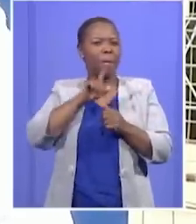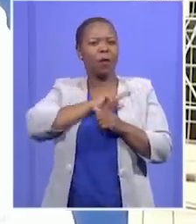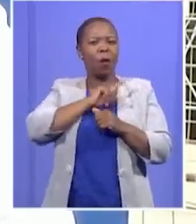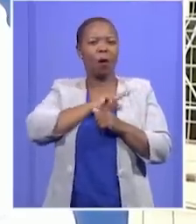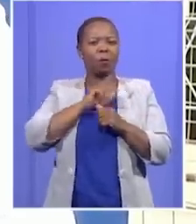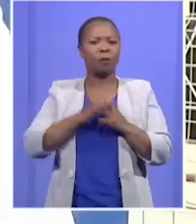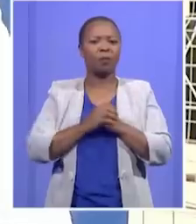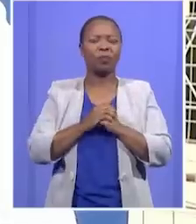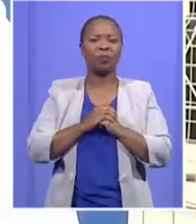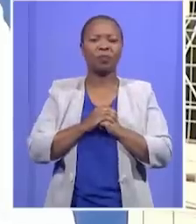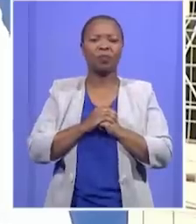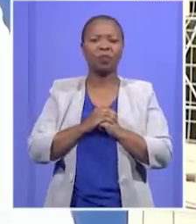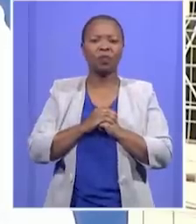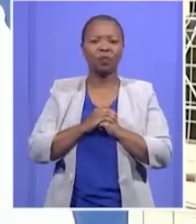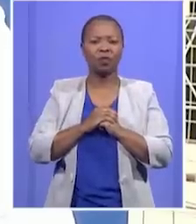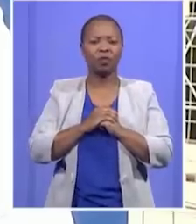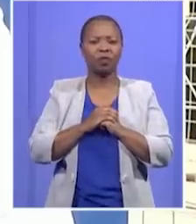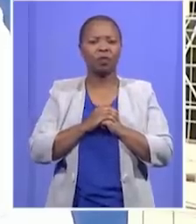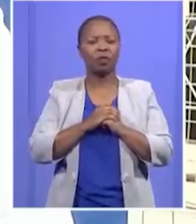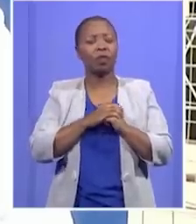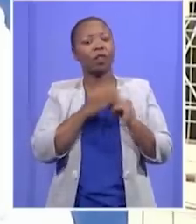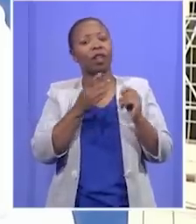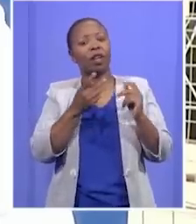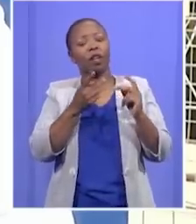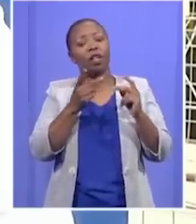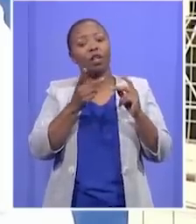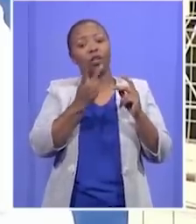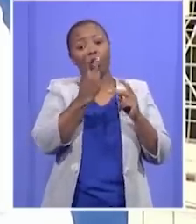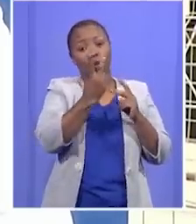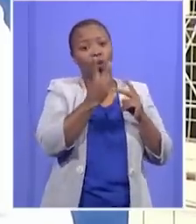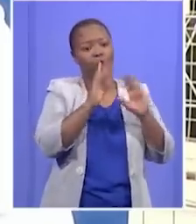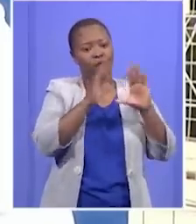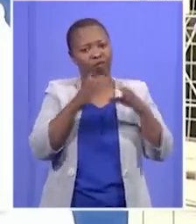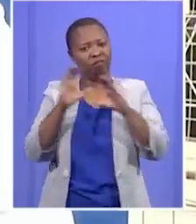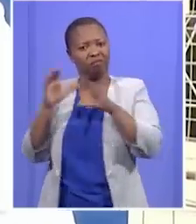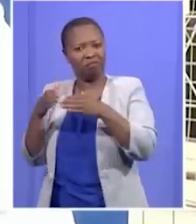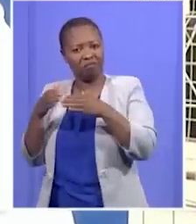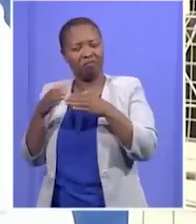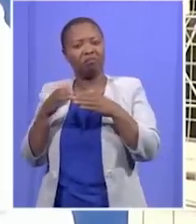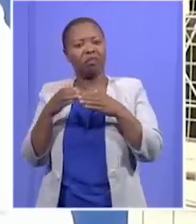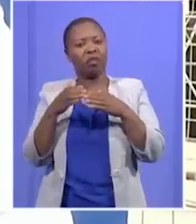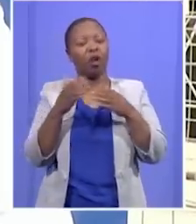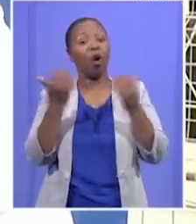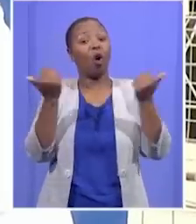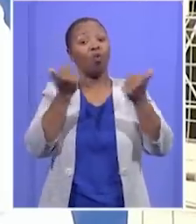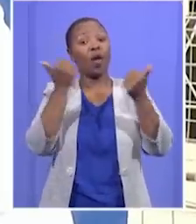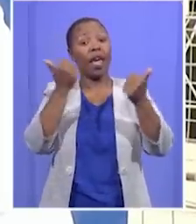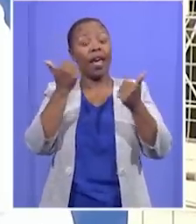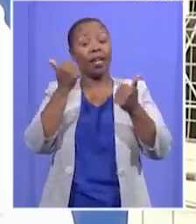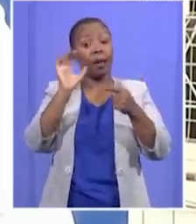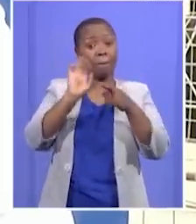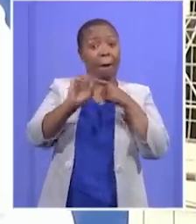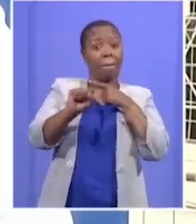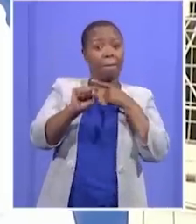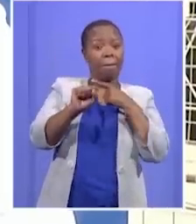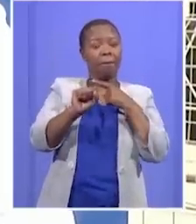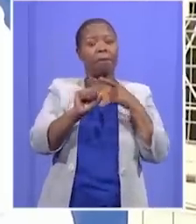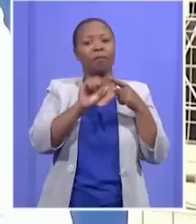of each of the two caucuses foresaw Phoebe and Gwen